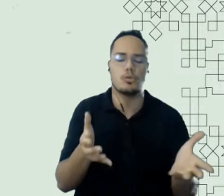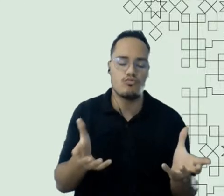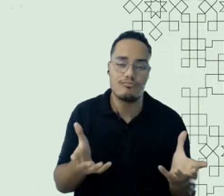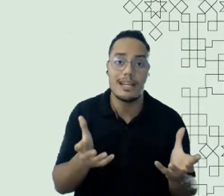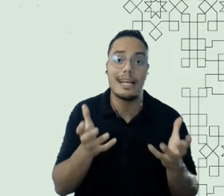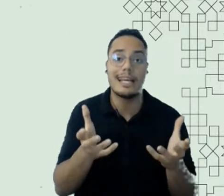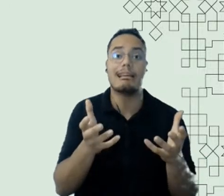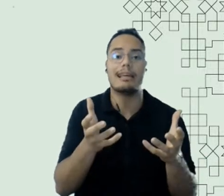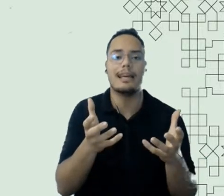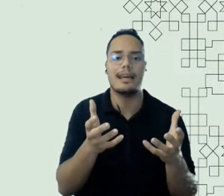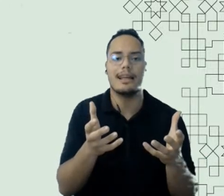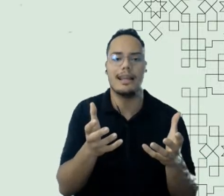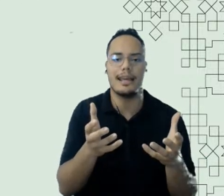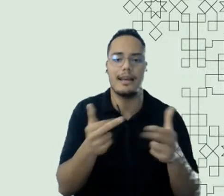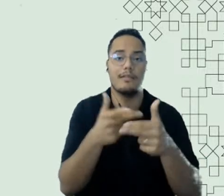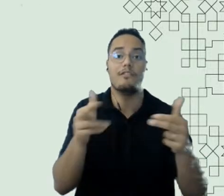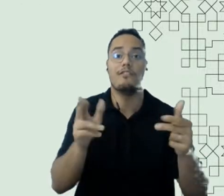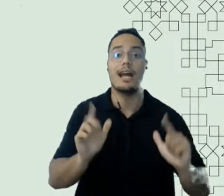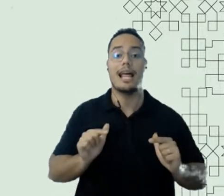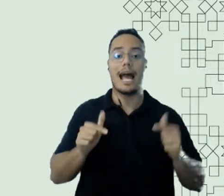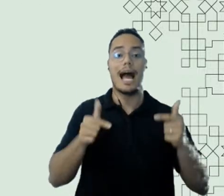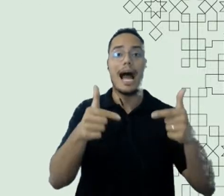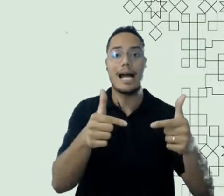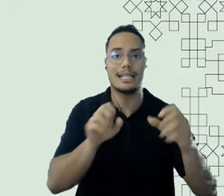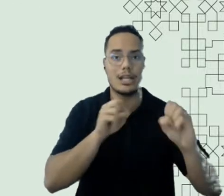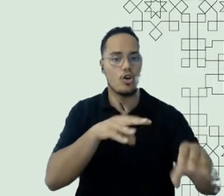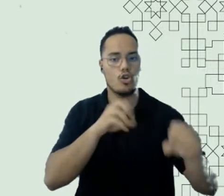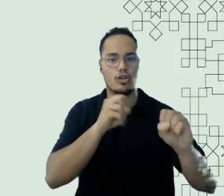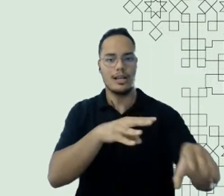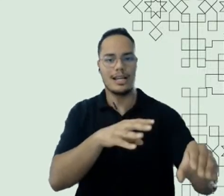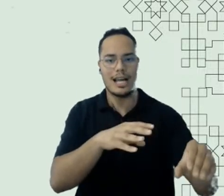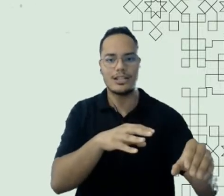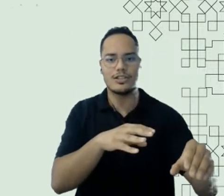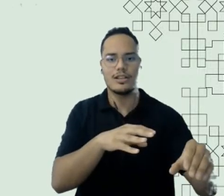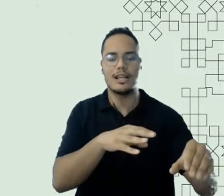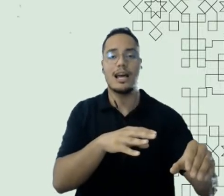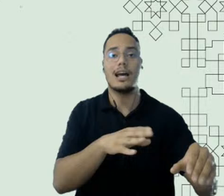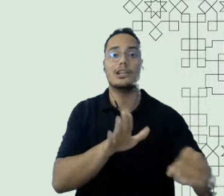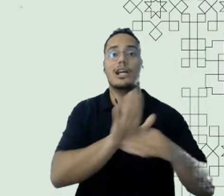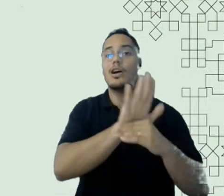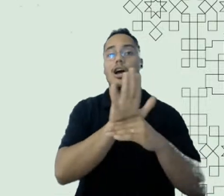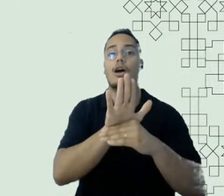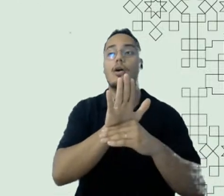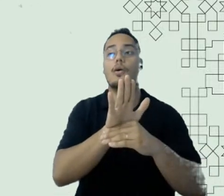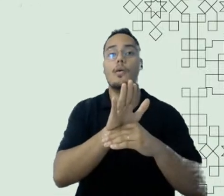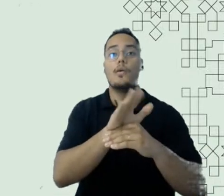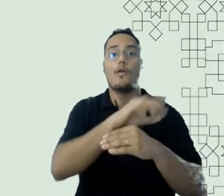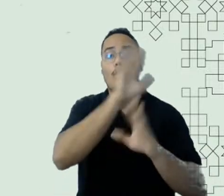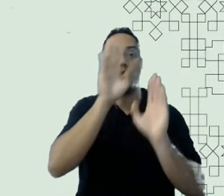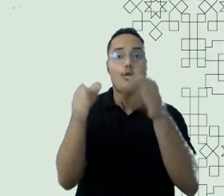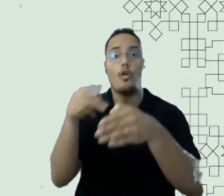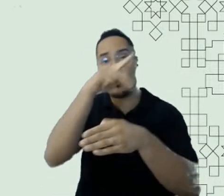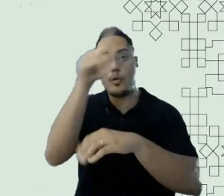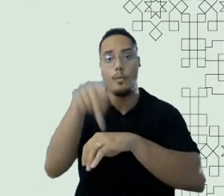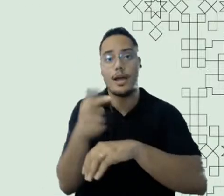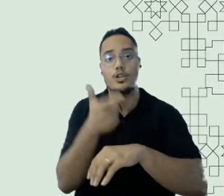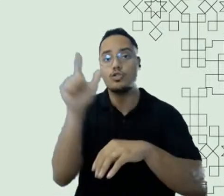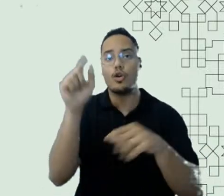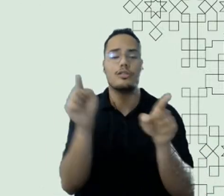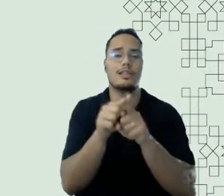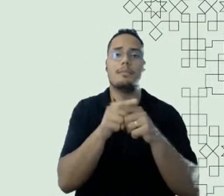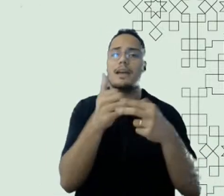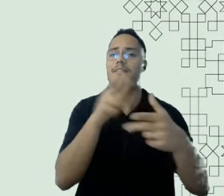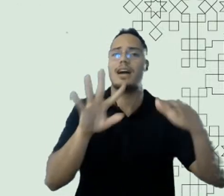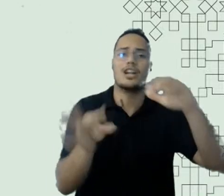a better exception for preservation. So all those exceptions except Article 4 are mandatory. They cannot